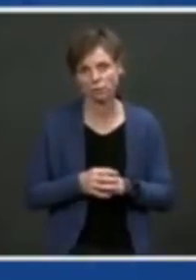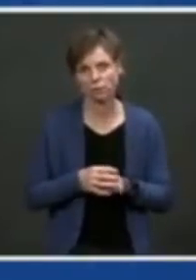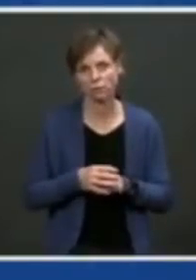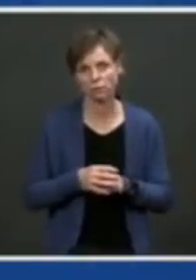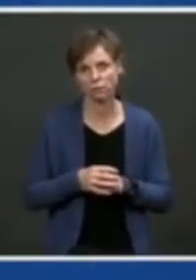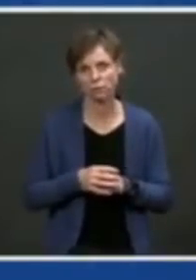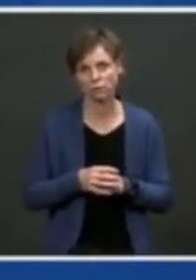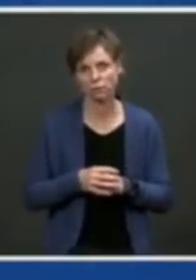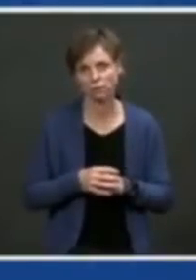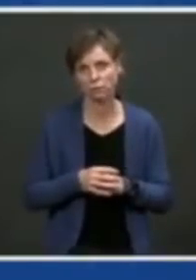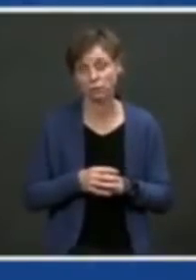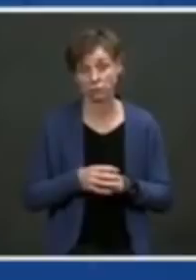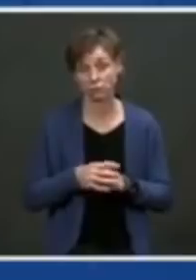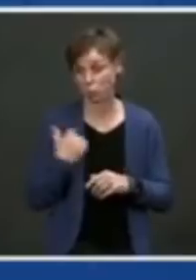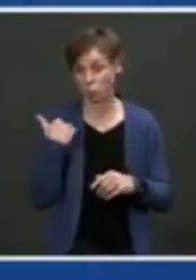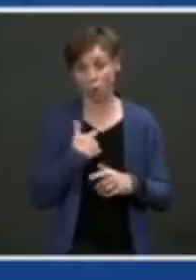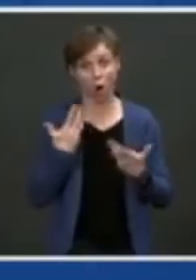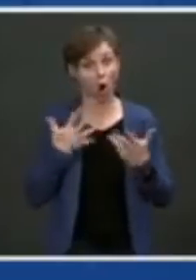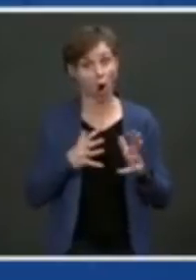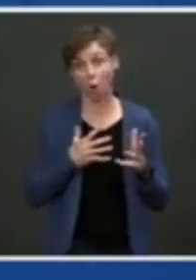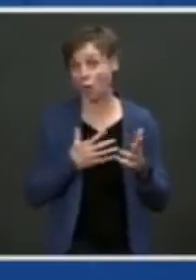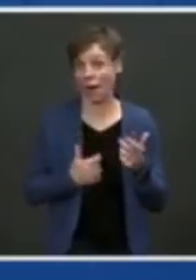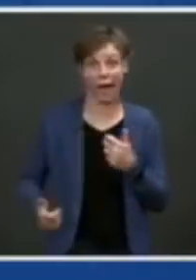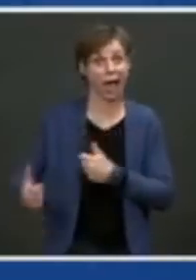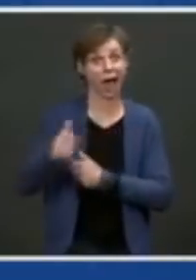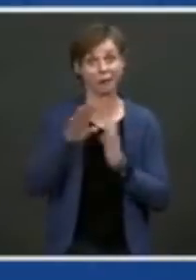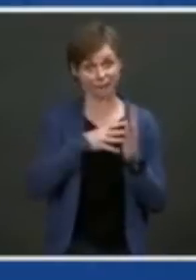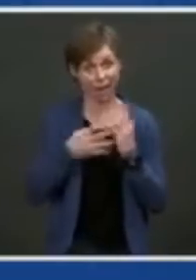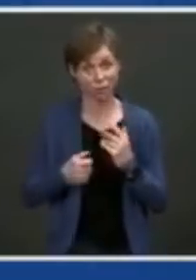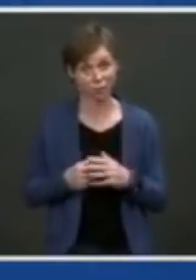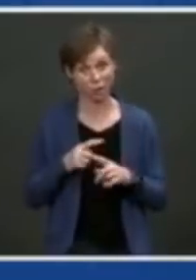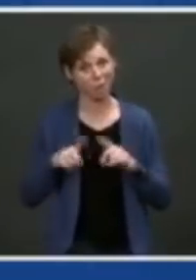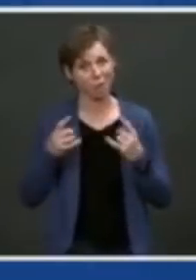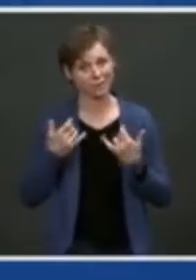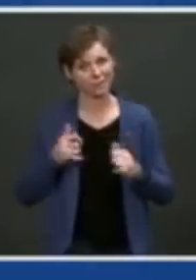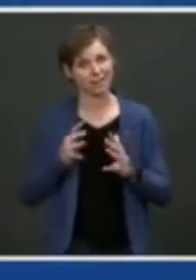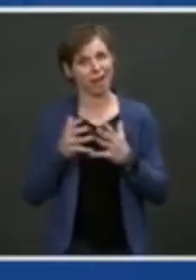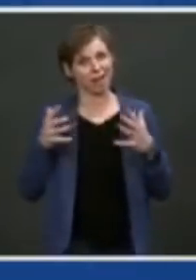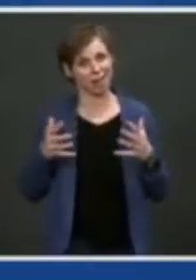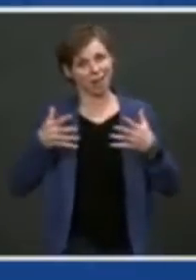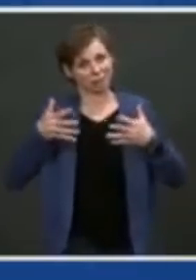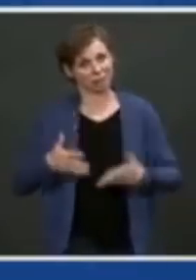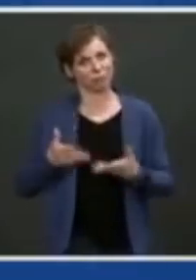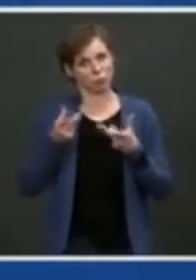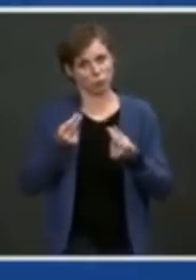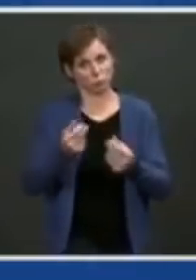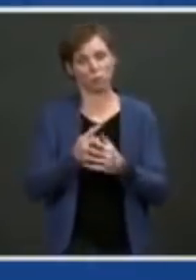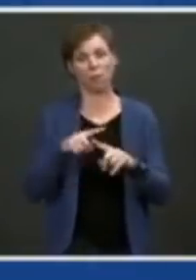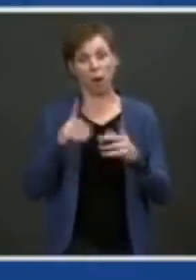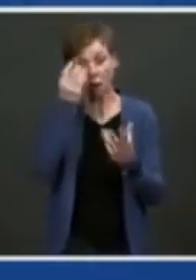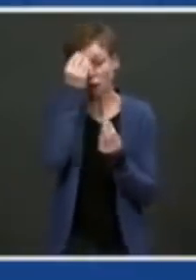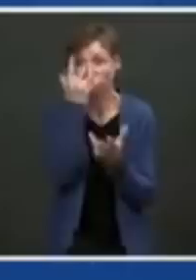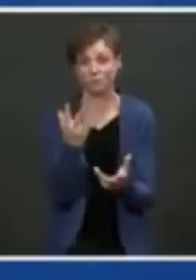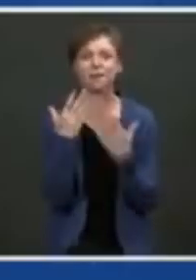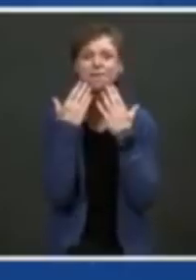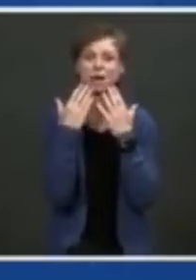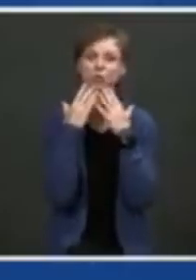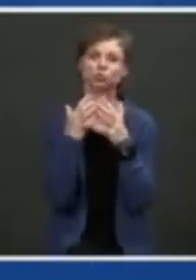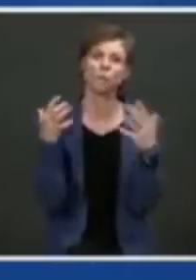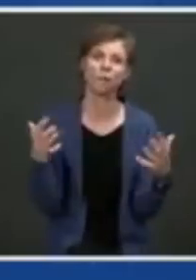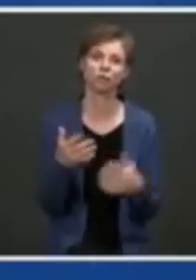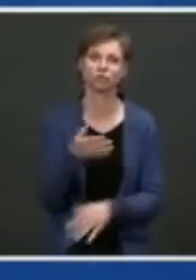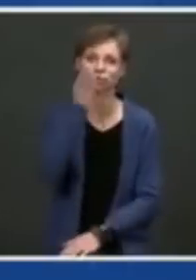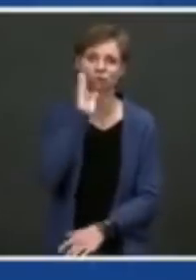We're way ahead of schedule. But we got a long way to go. So I just wanted to bring you up to date. And I thank you very much. And may God